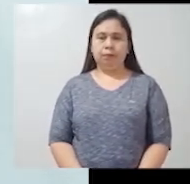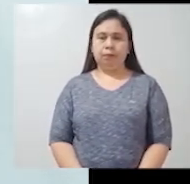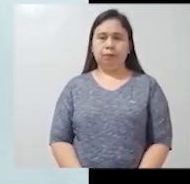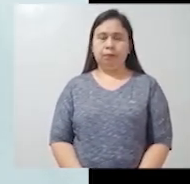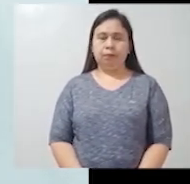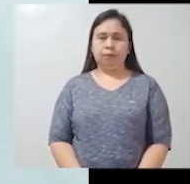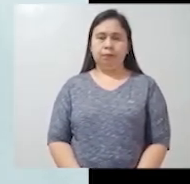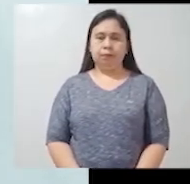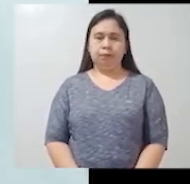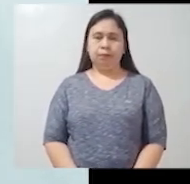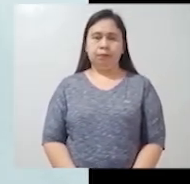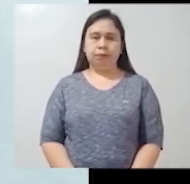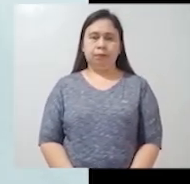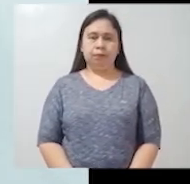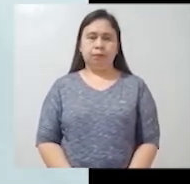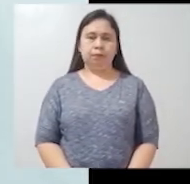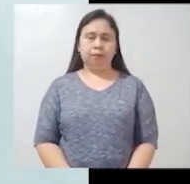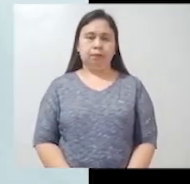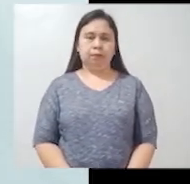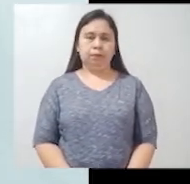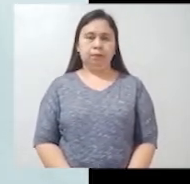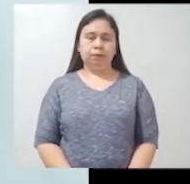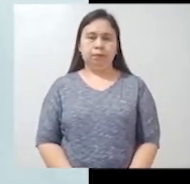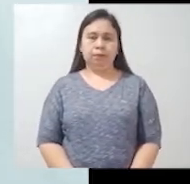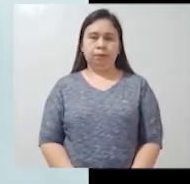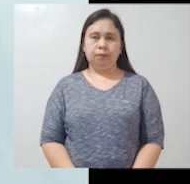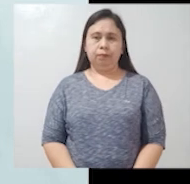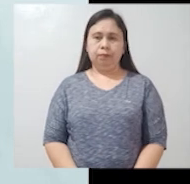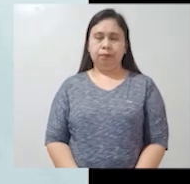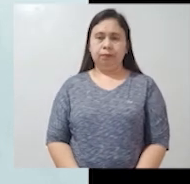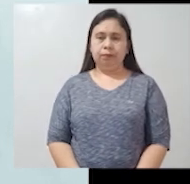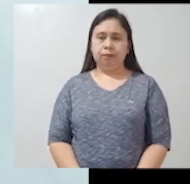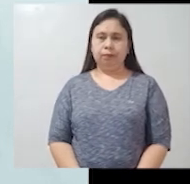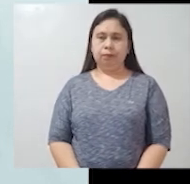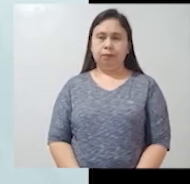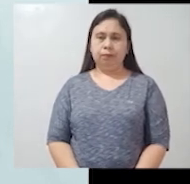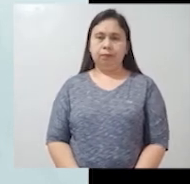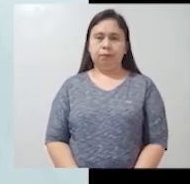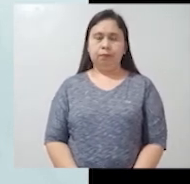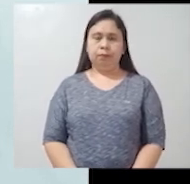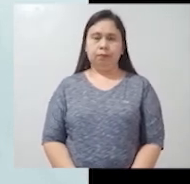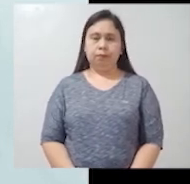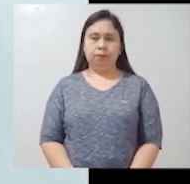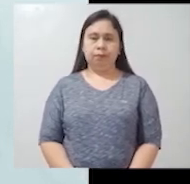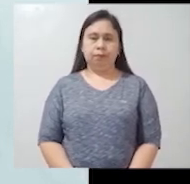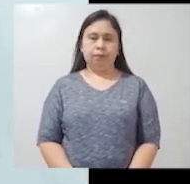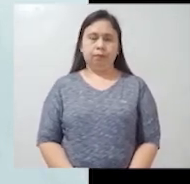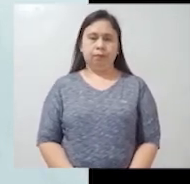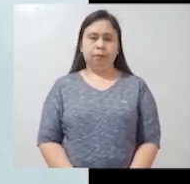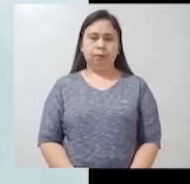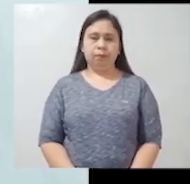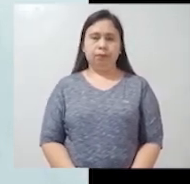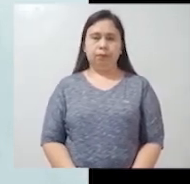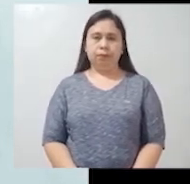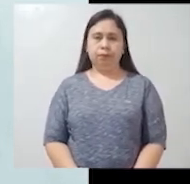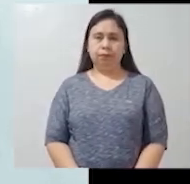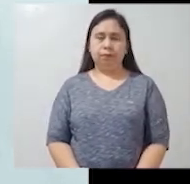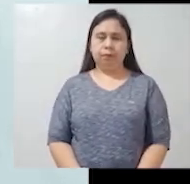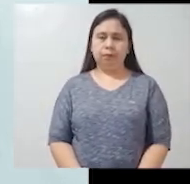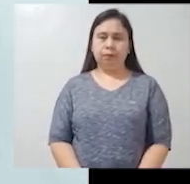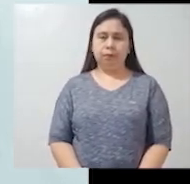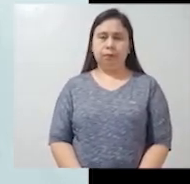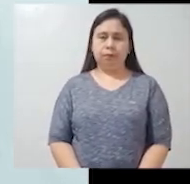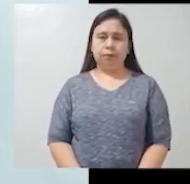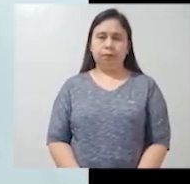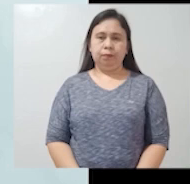A gaseous substance has no fixed shape, and the space occupied by it also